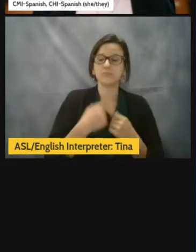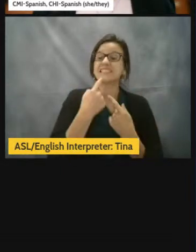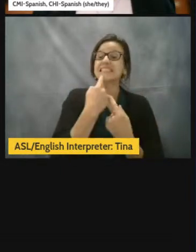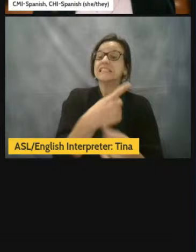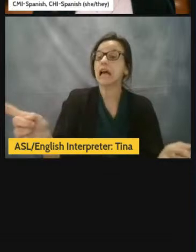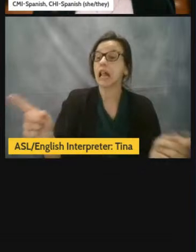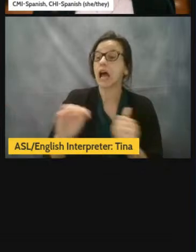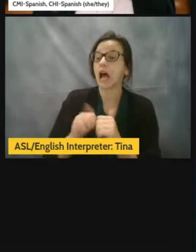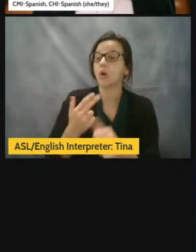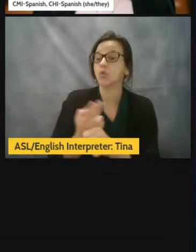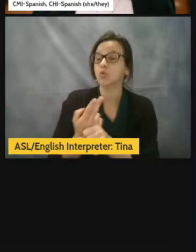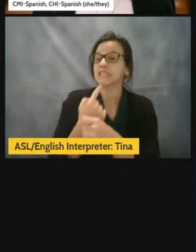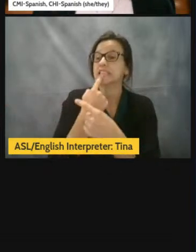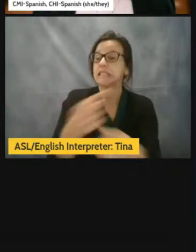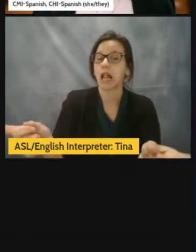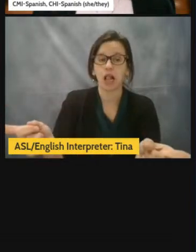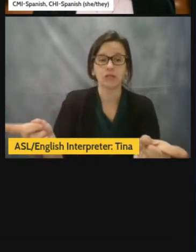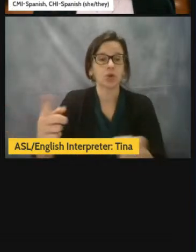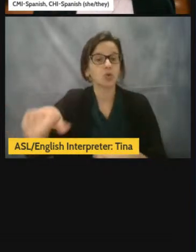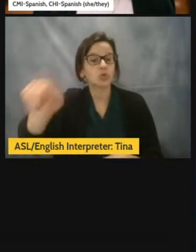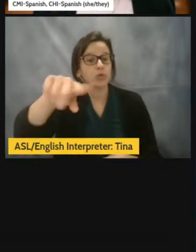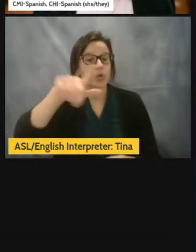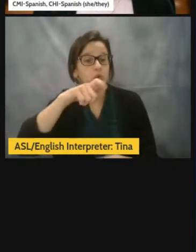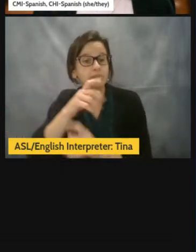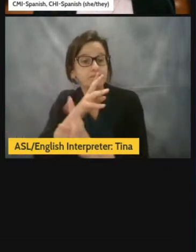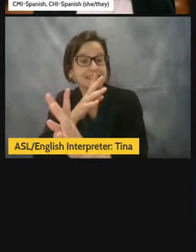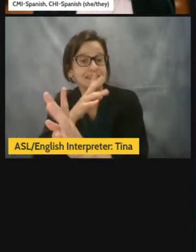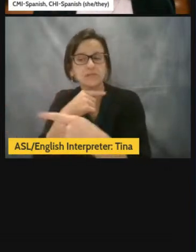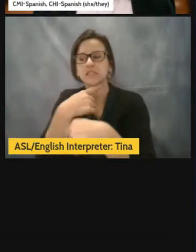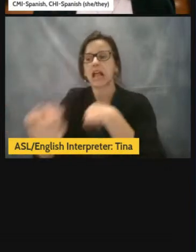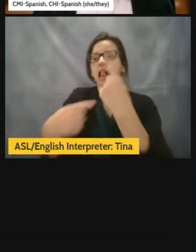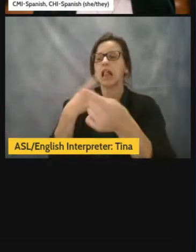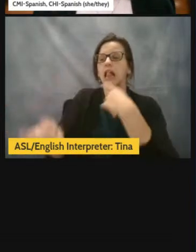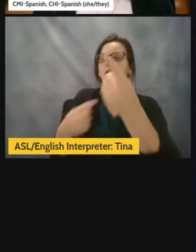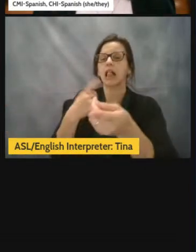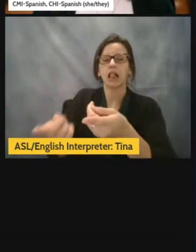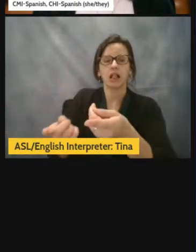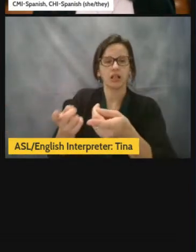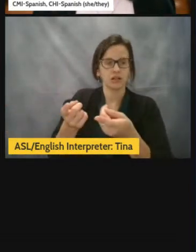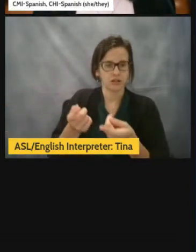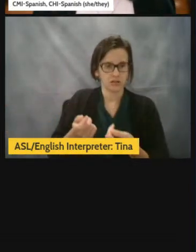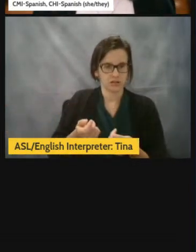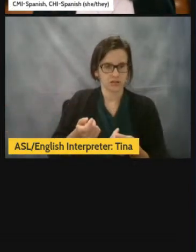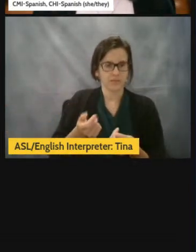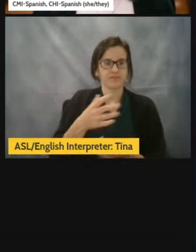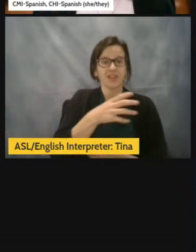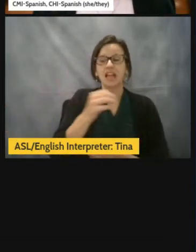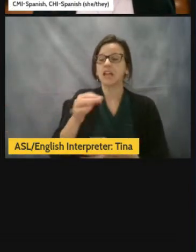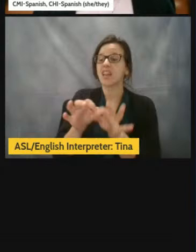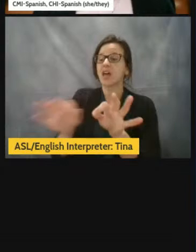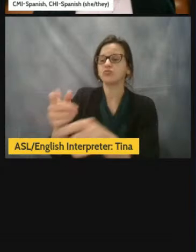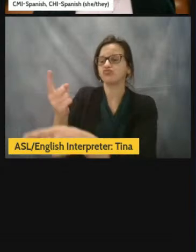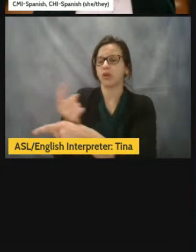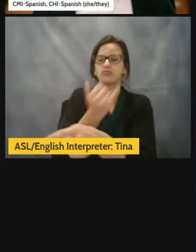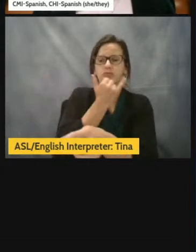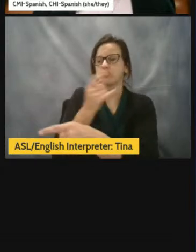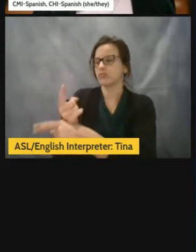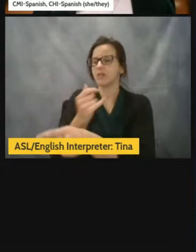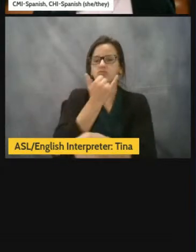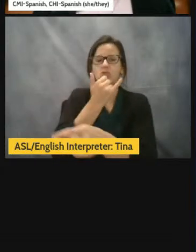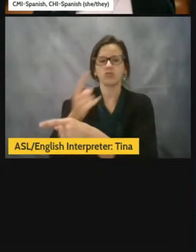used. It places values such as correct and incorrect on language and is often tied to